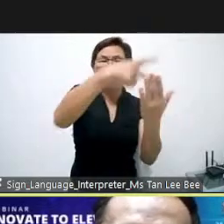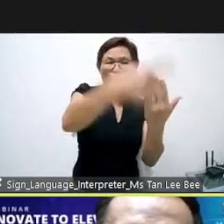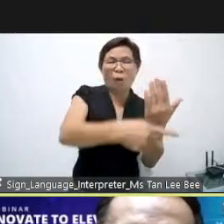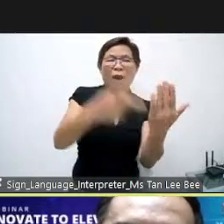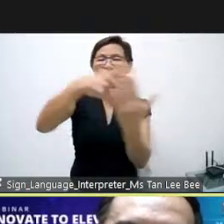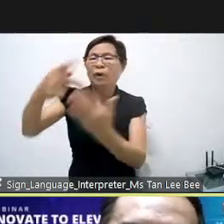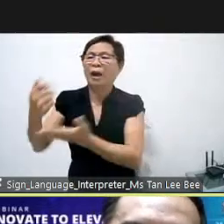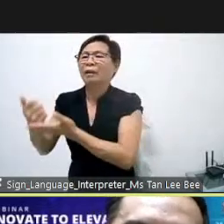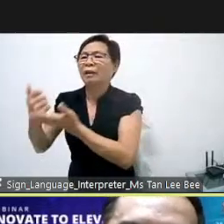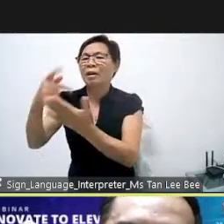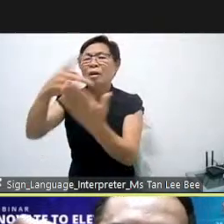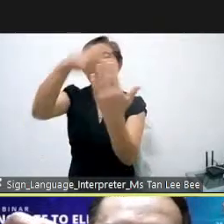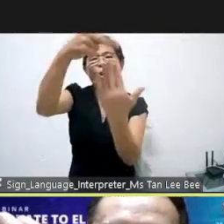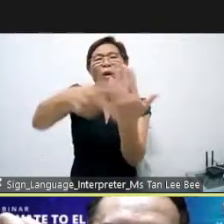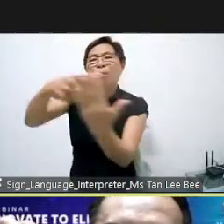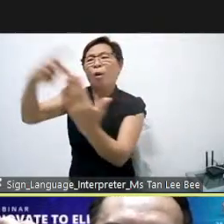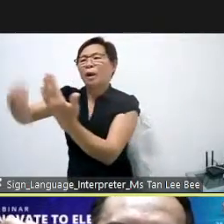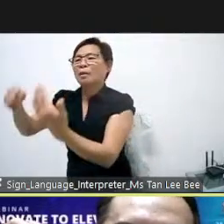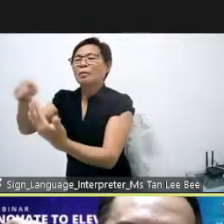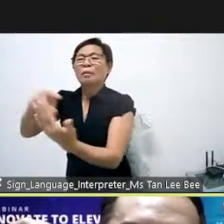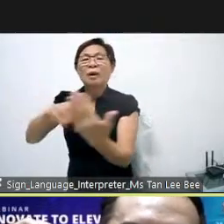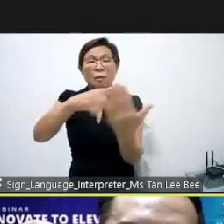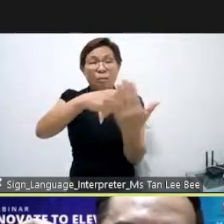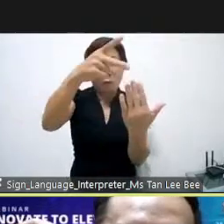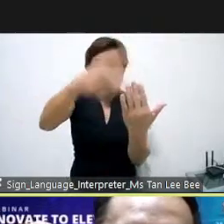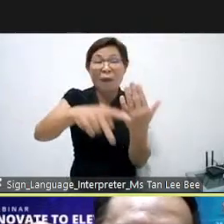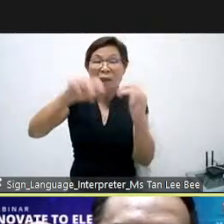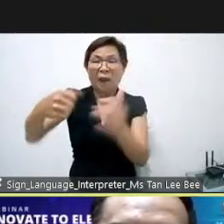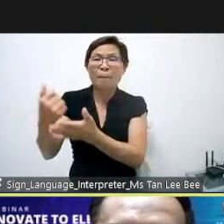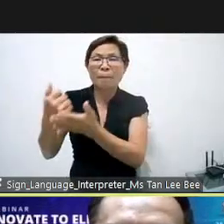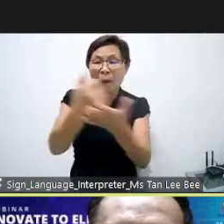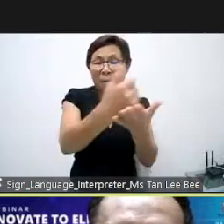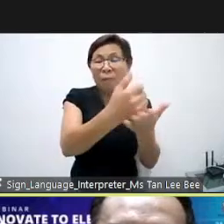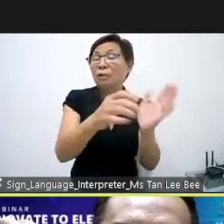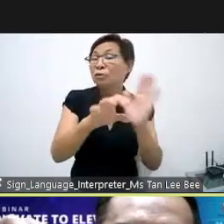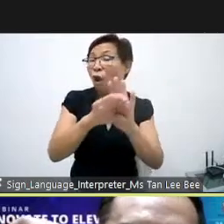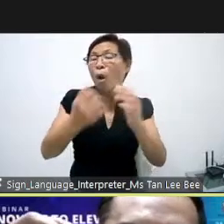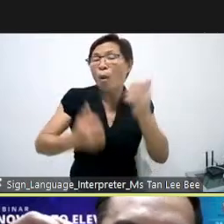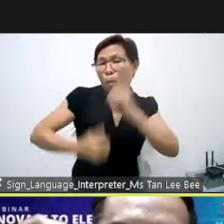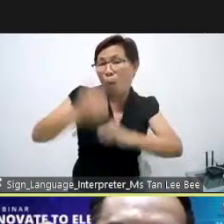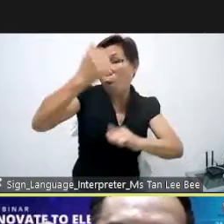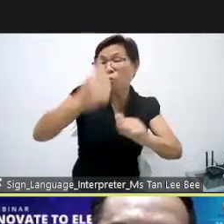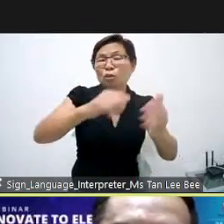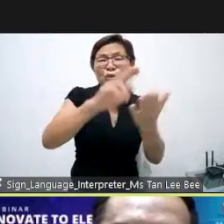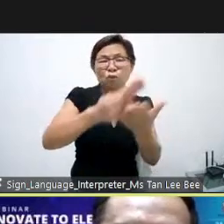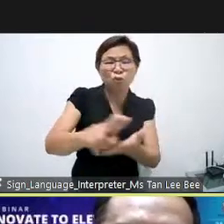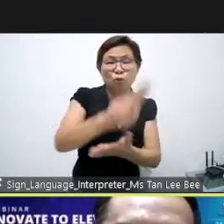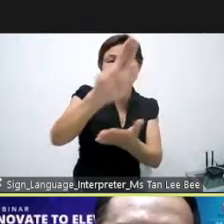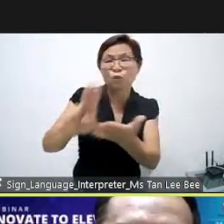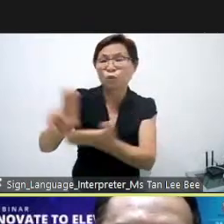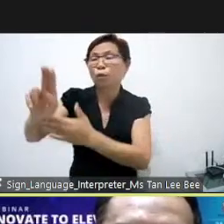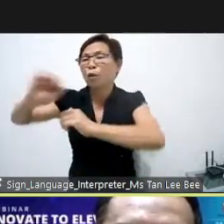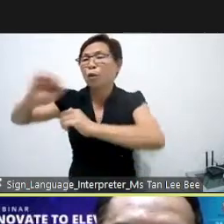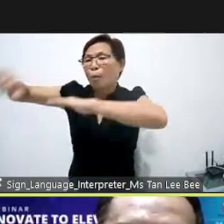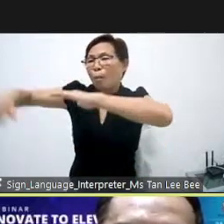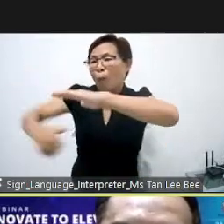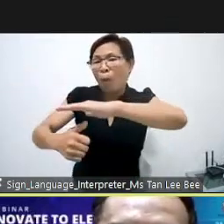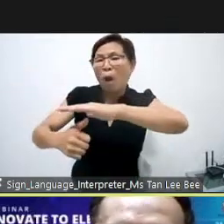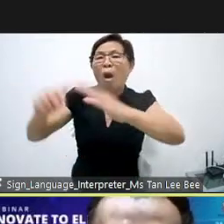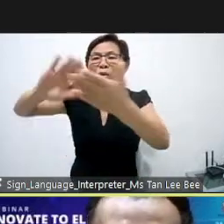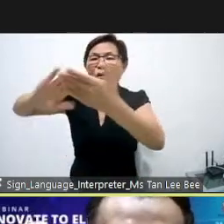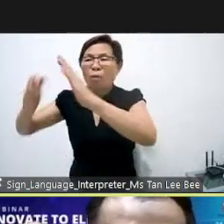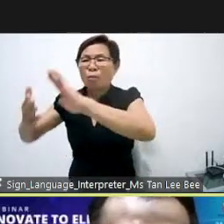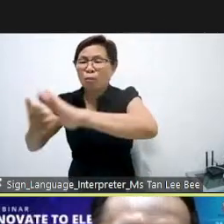help actually. Of course, this initiative will be, most of the universities will be placed under the